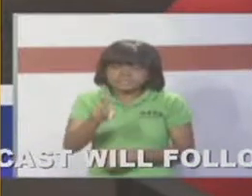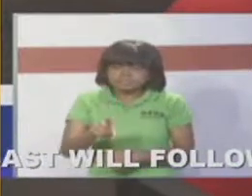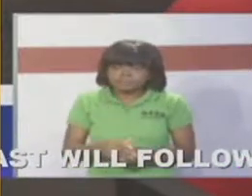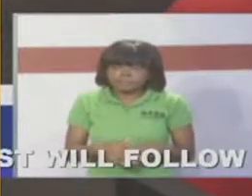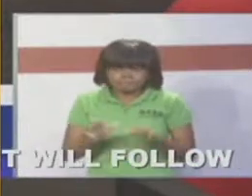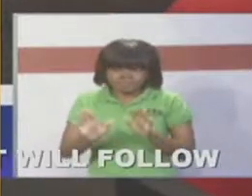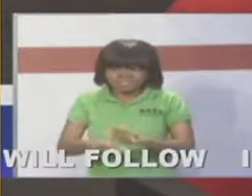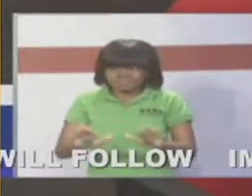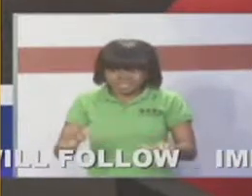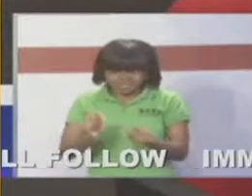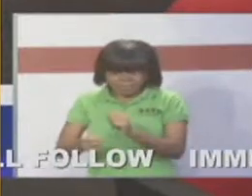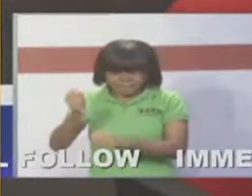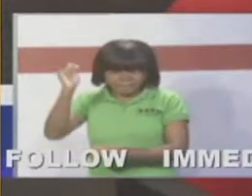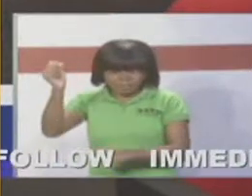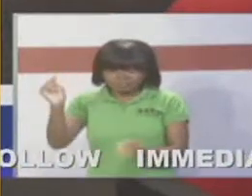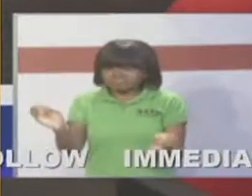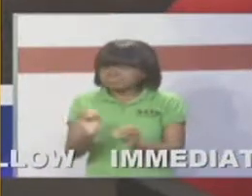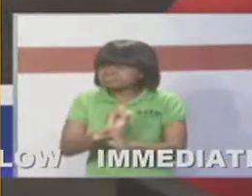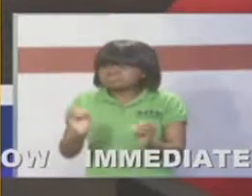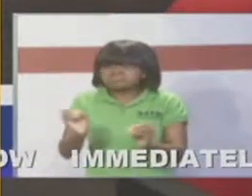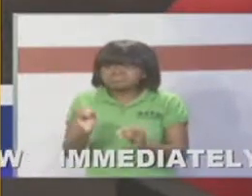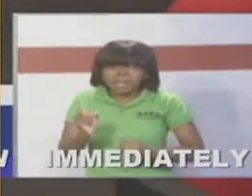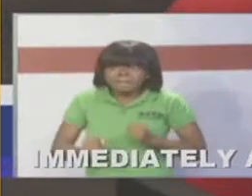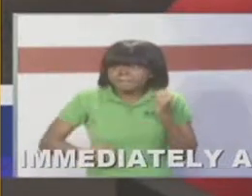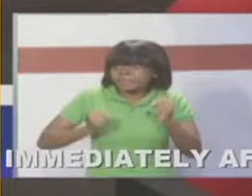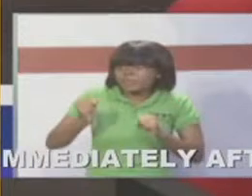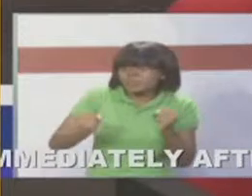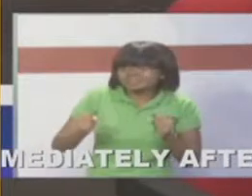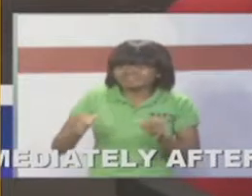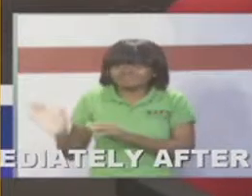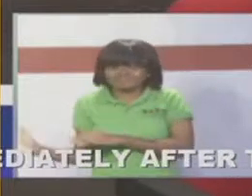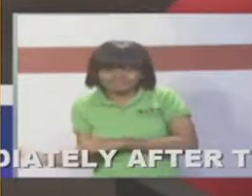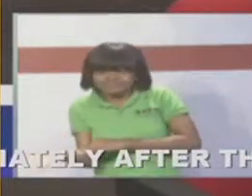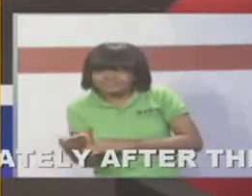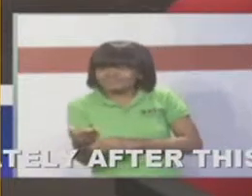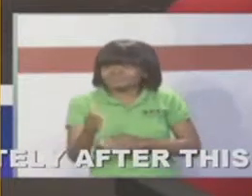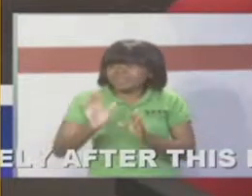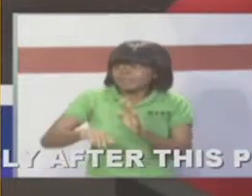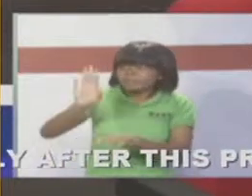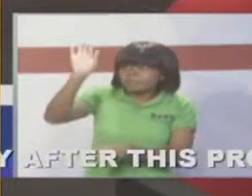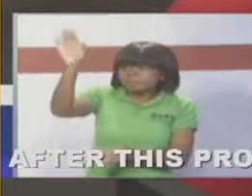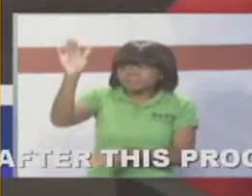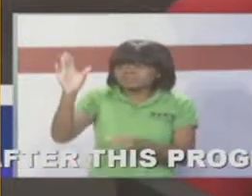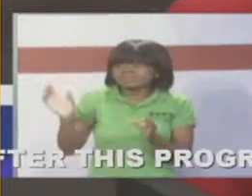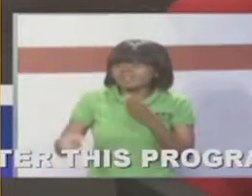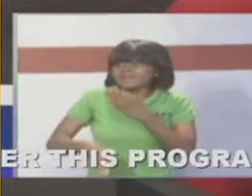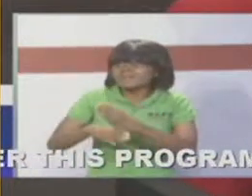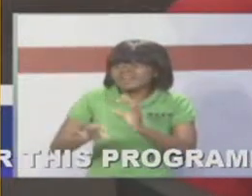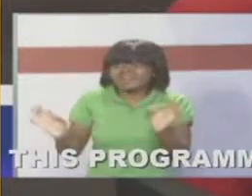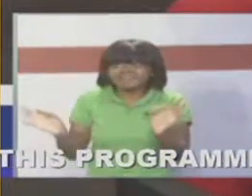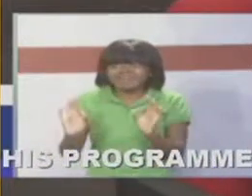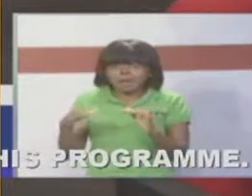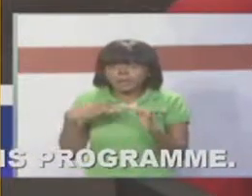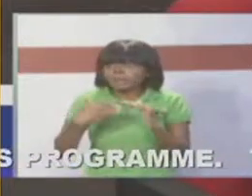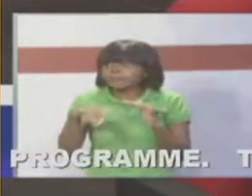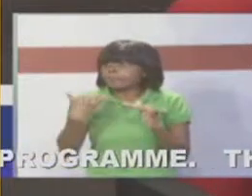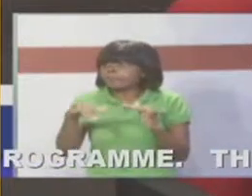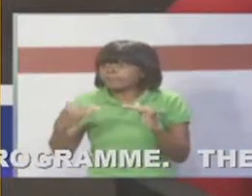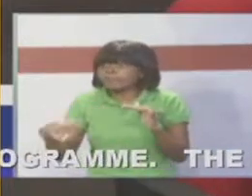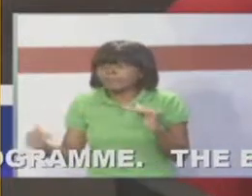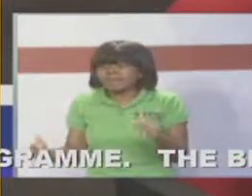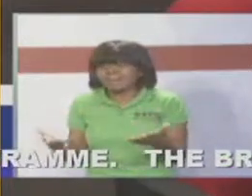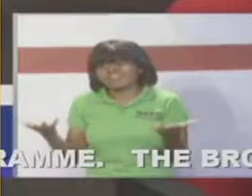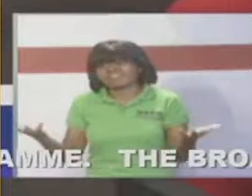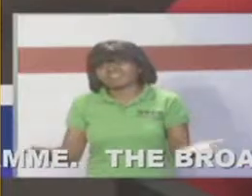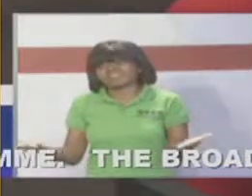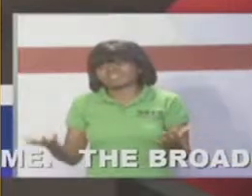so on. Adults have approached me, parents have approached me and asked, you know, if 2 adults could stand and have a baby,